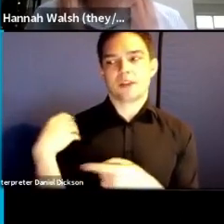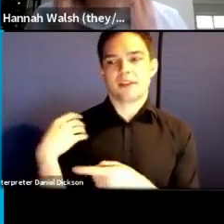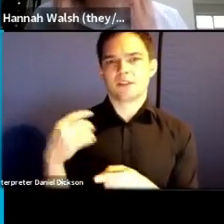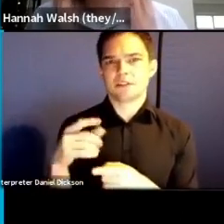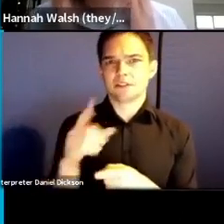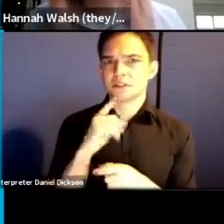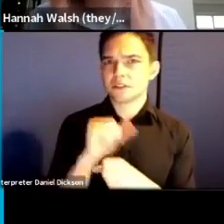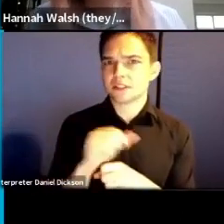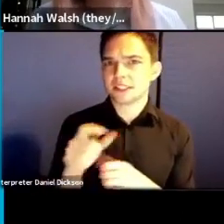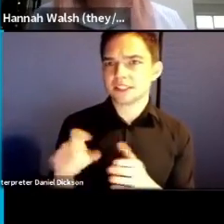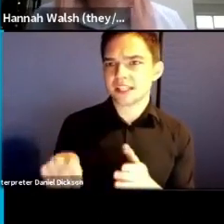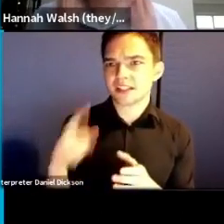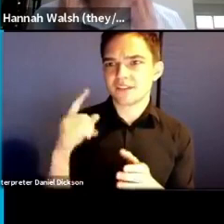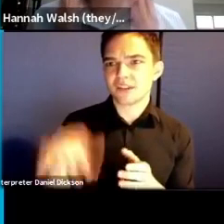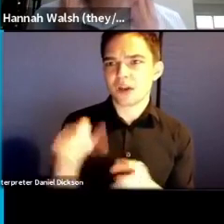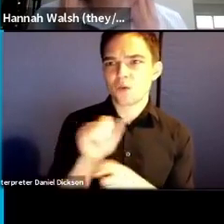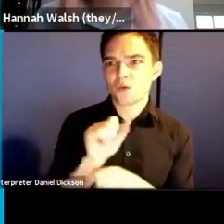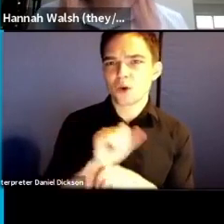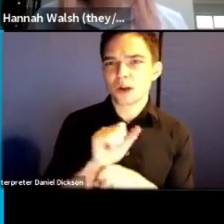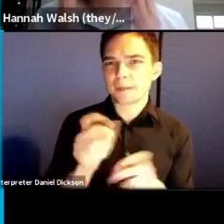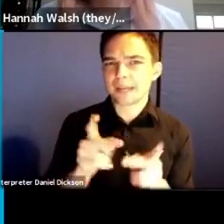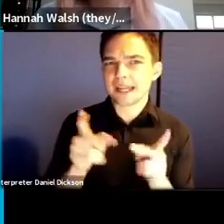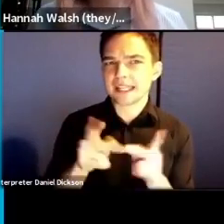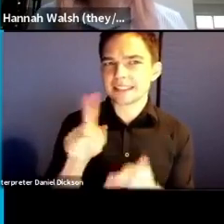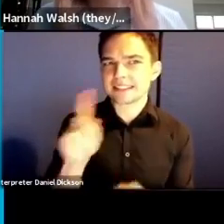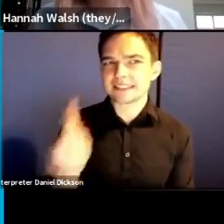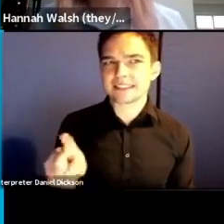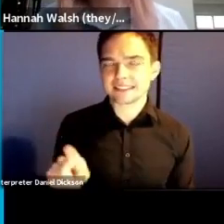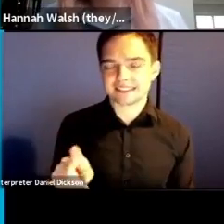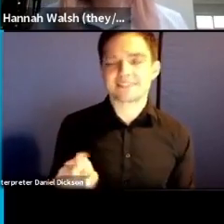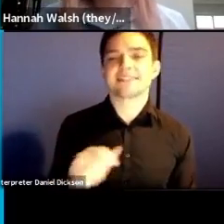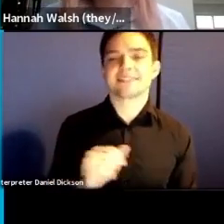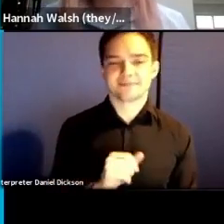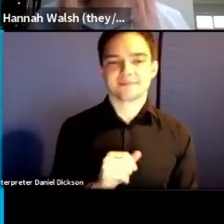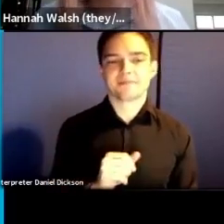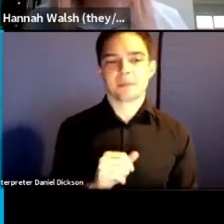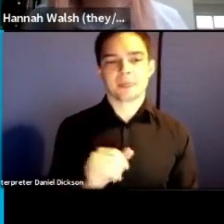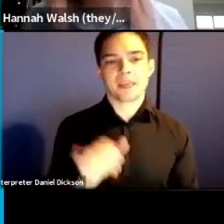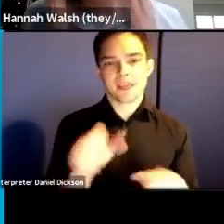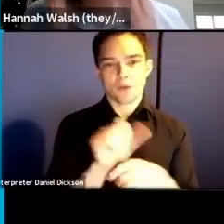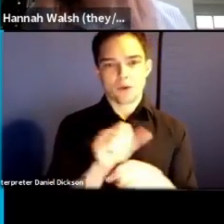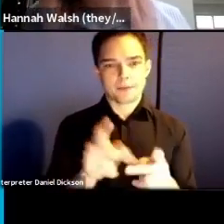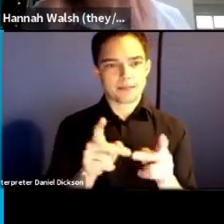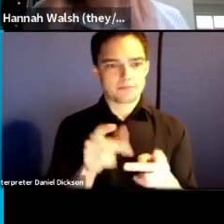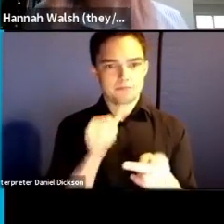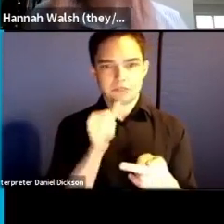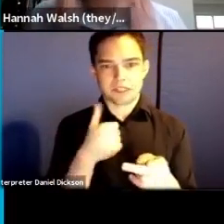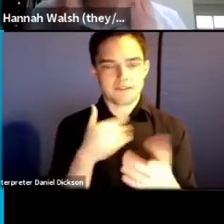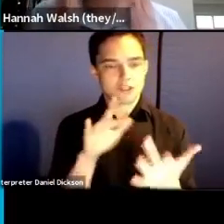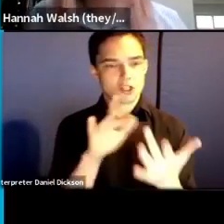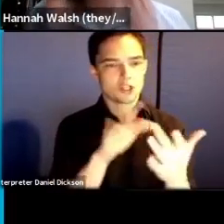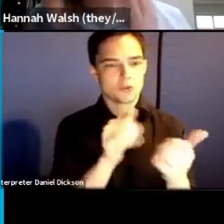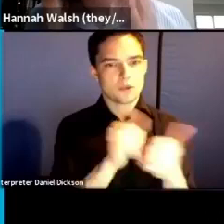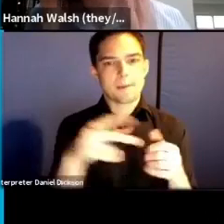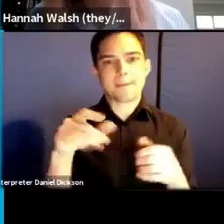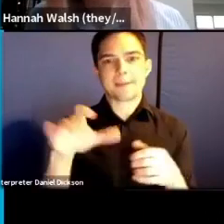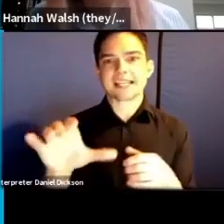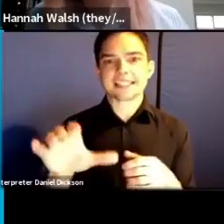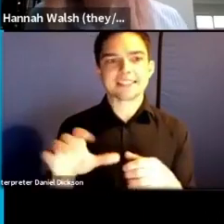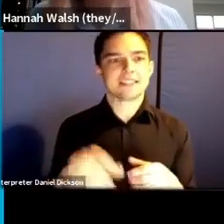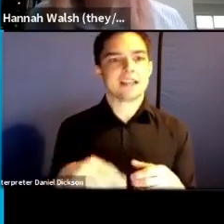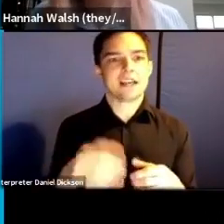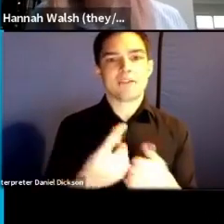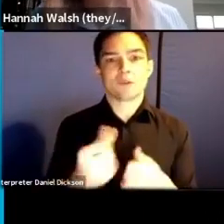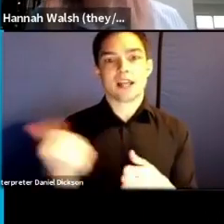for the safety of this workplace, right? So, for example, does this workplace maybe not have contact with the public and everyone else has